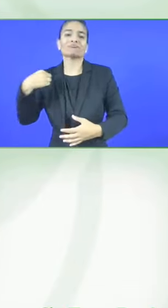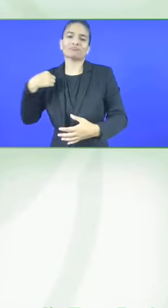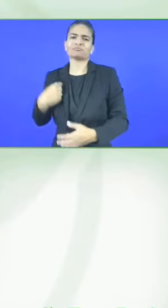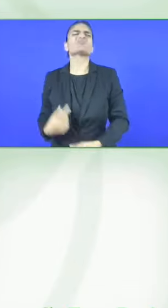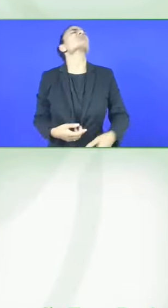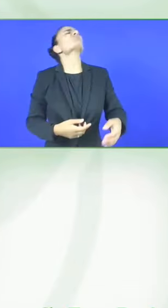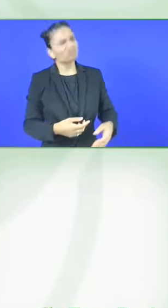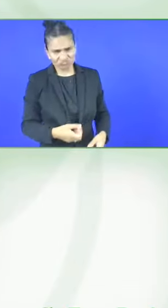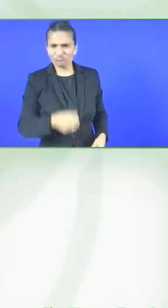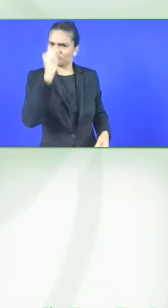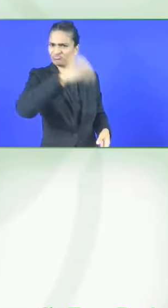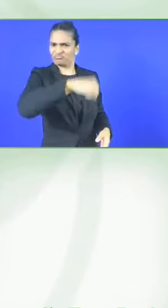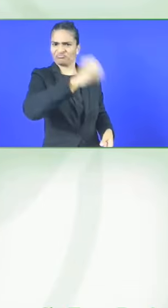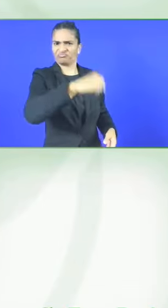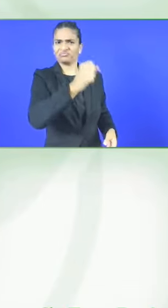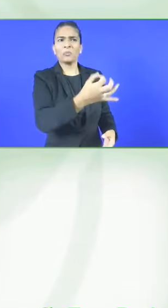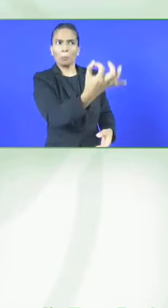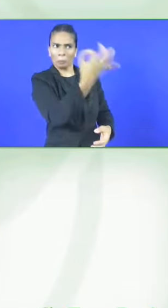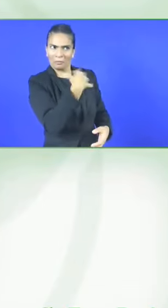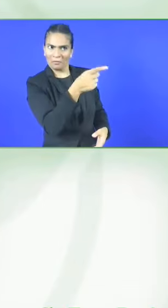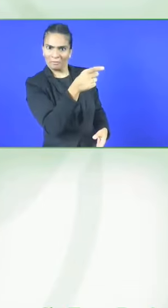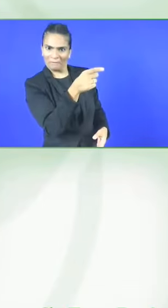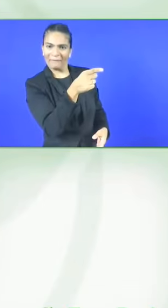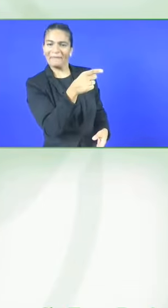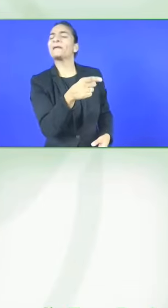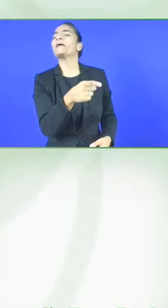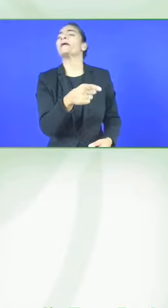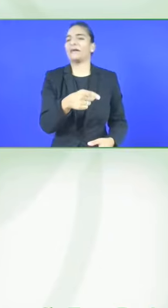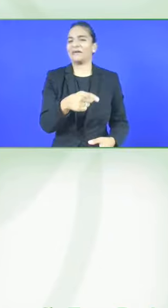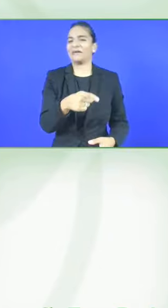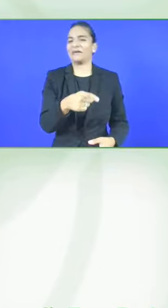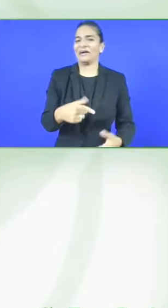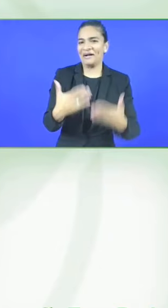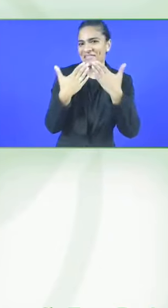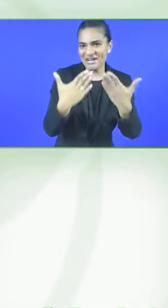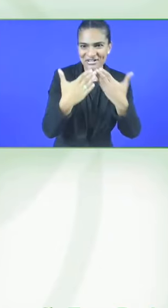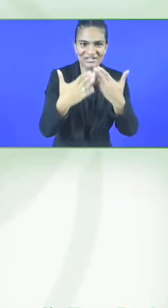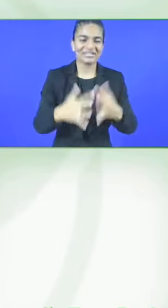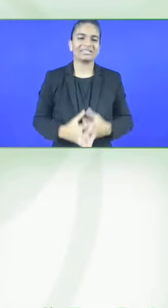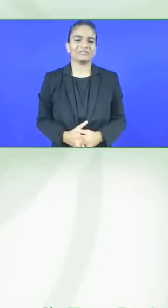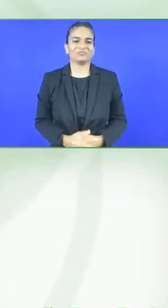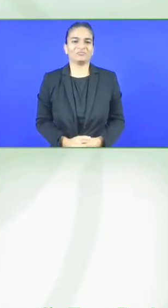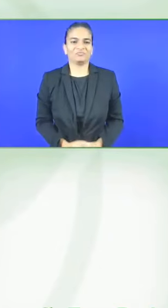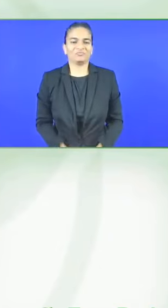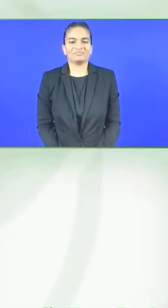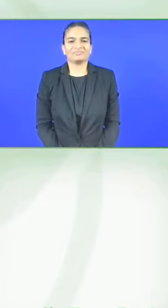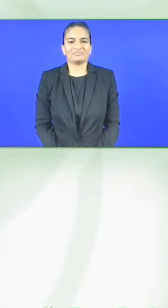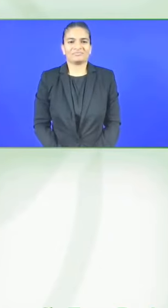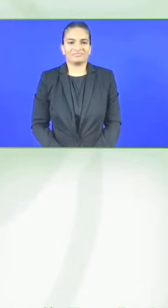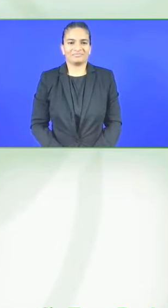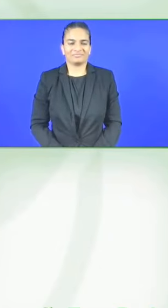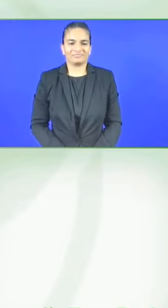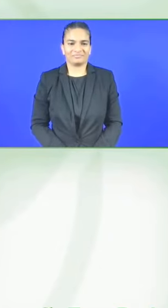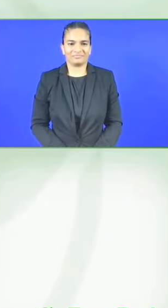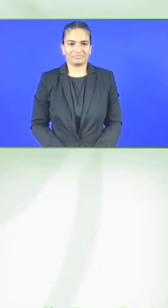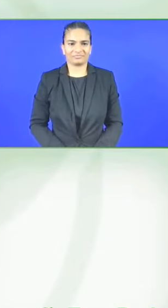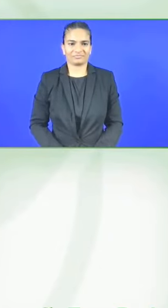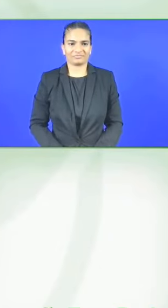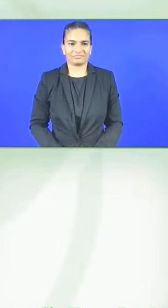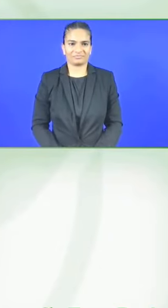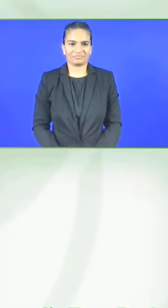small intervention before I'm going to quickly just run through what's happening later on this evening. I call this man